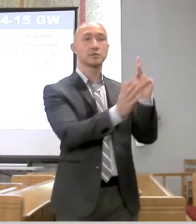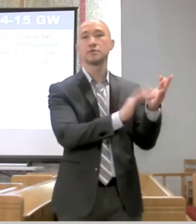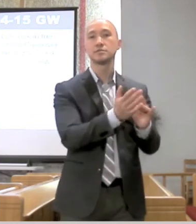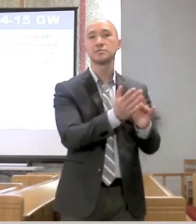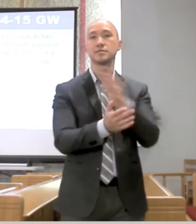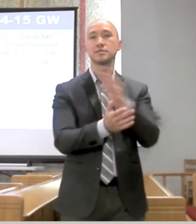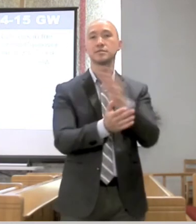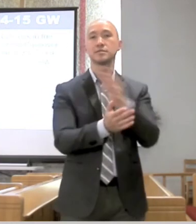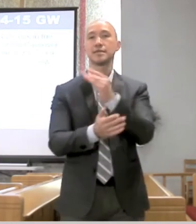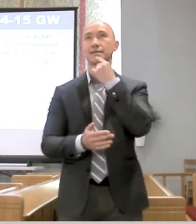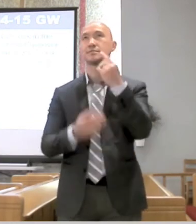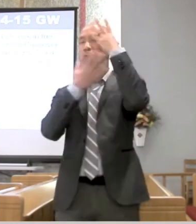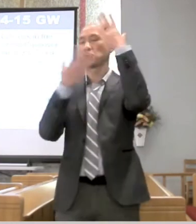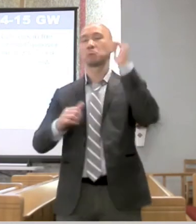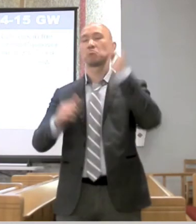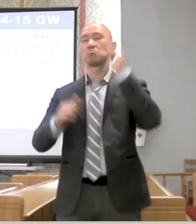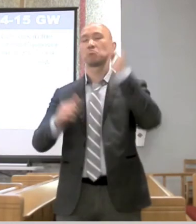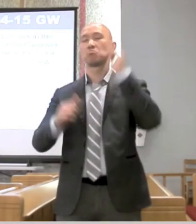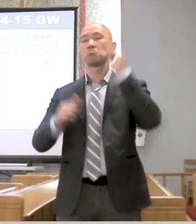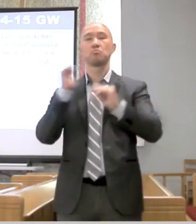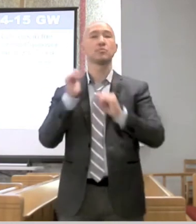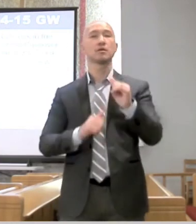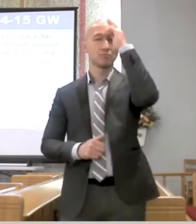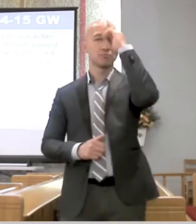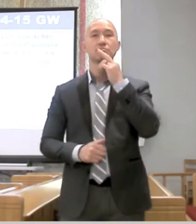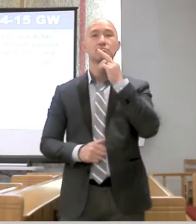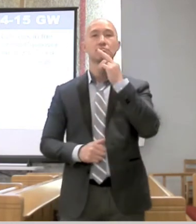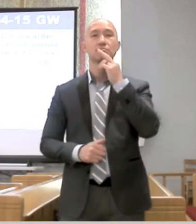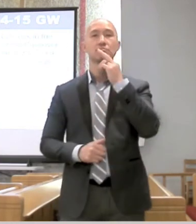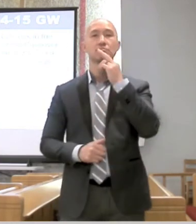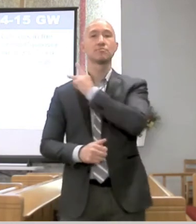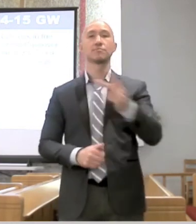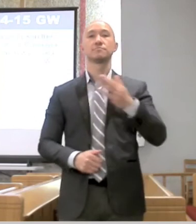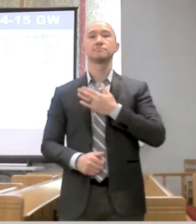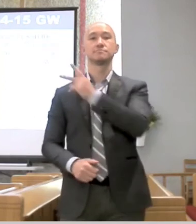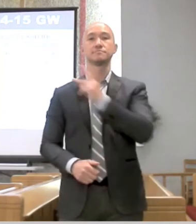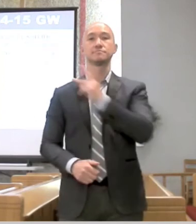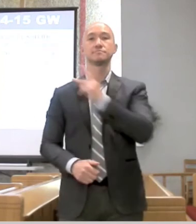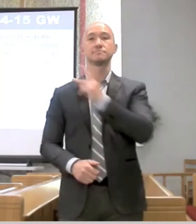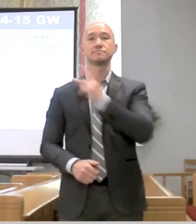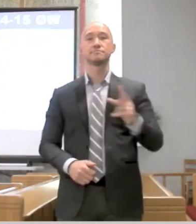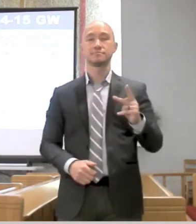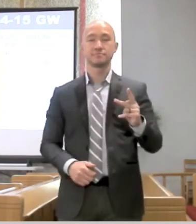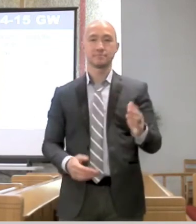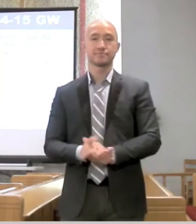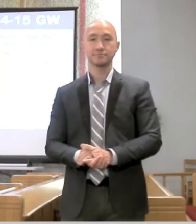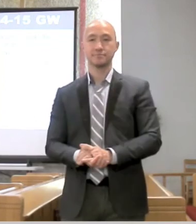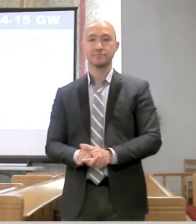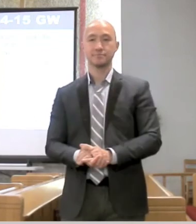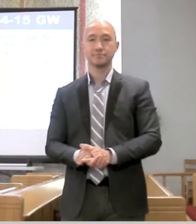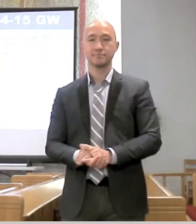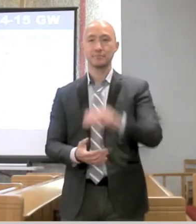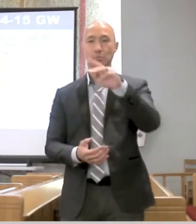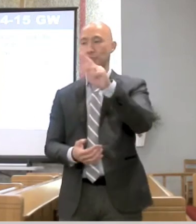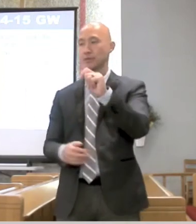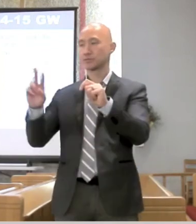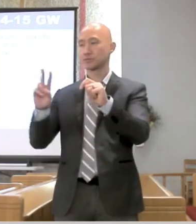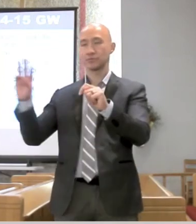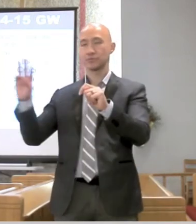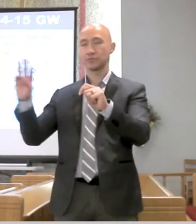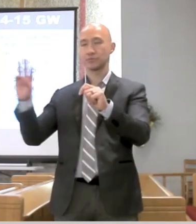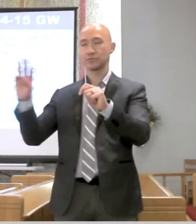that, but to then add, when Pilate is washing his hands in Matthew 27, 24,